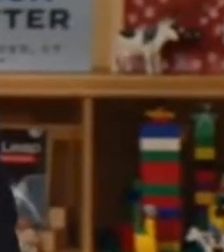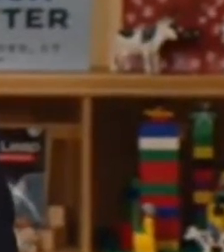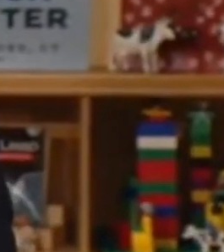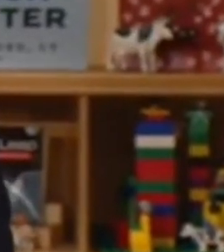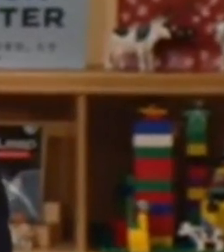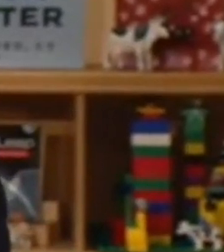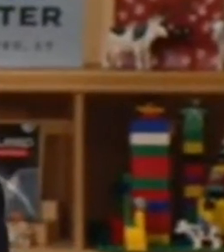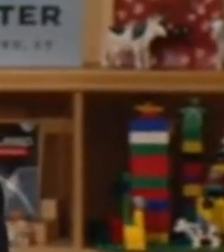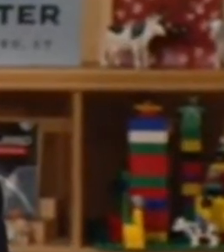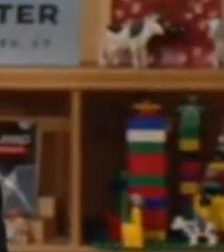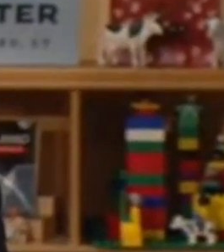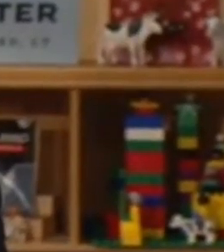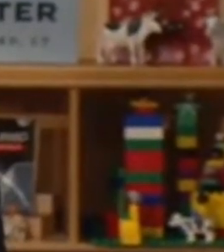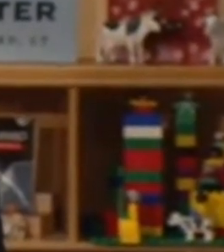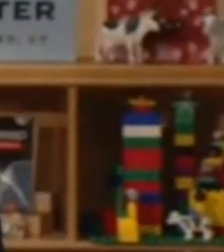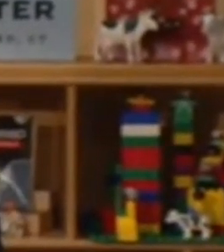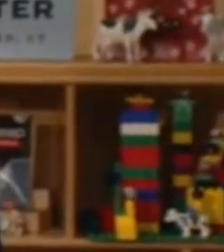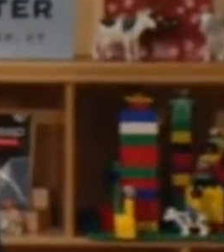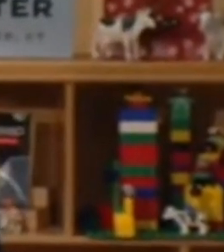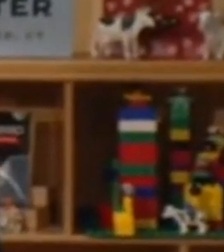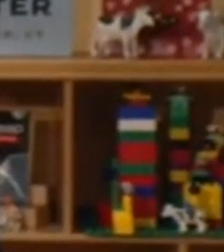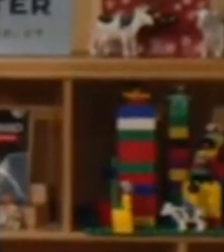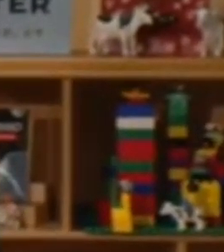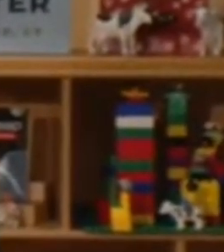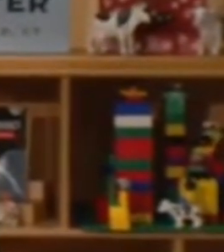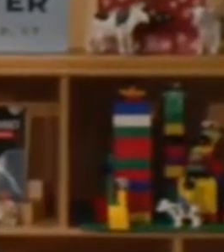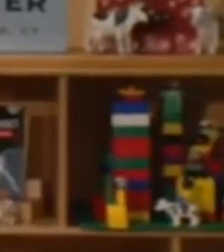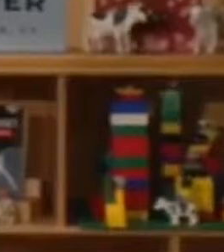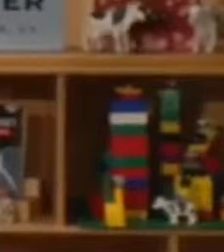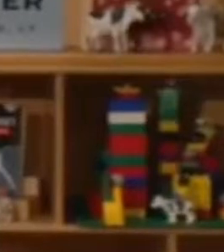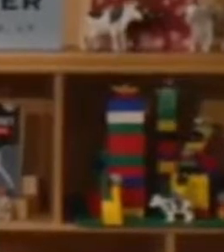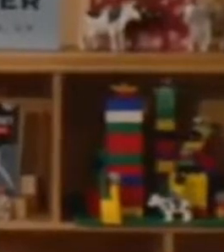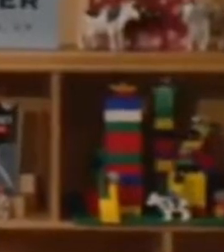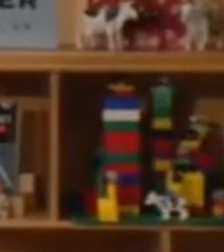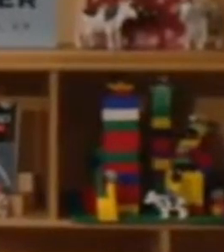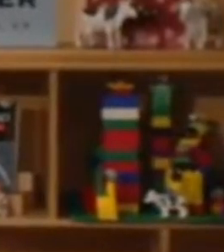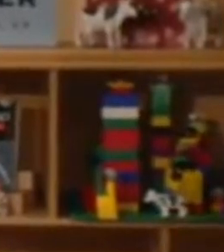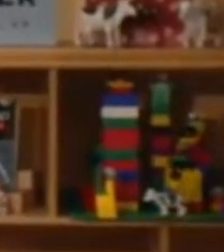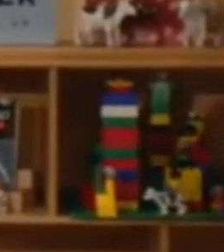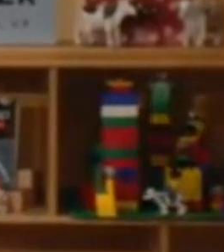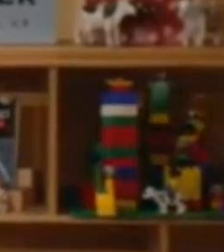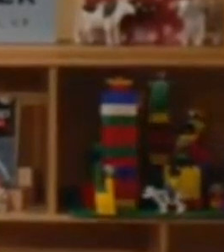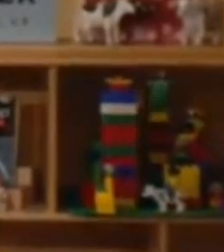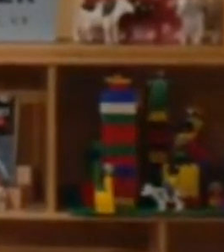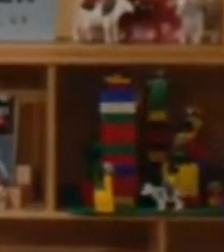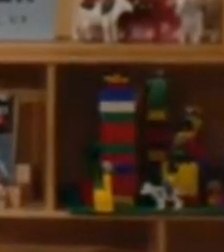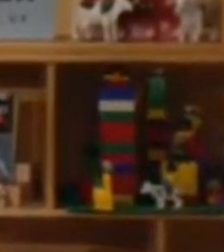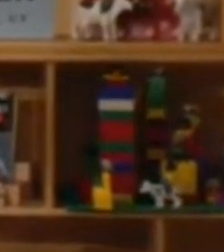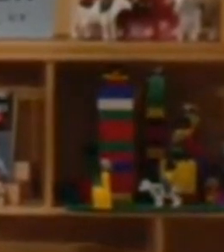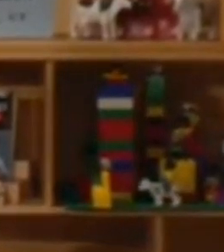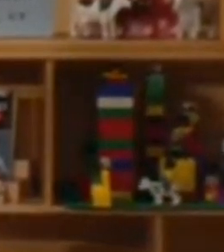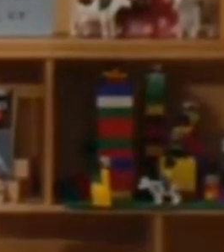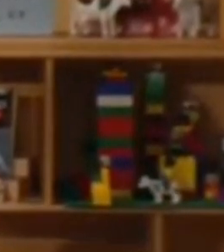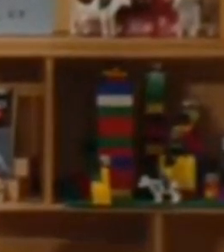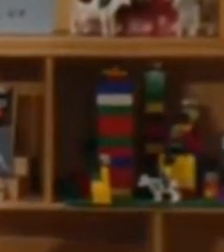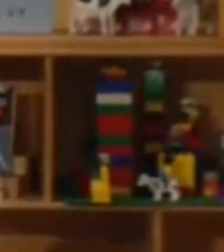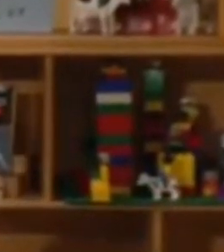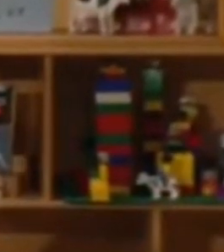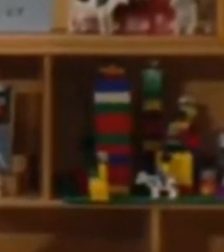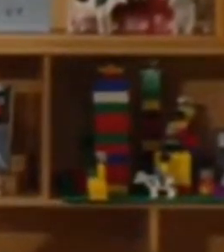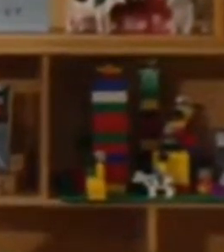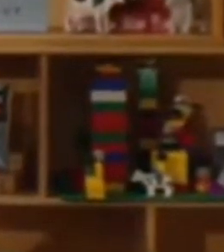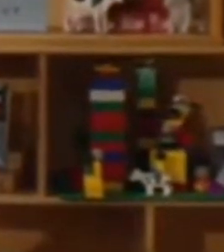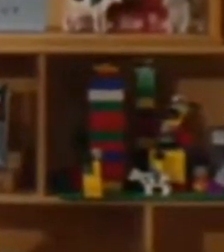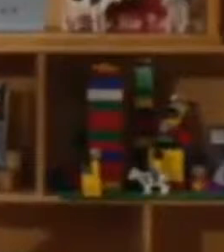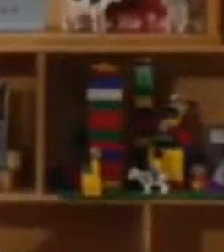billion. I'm a capitalist, but guess what? I'm also listed for 36 years as the poorest man in the Congress. But I make big money